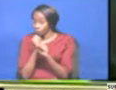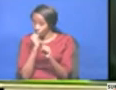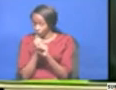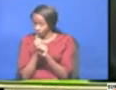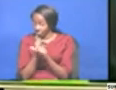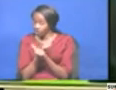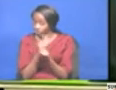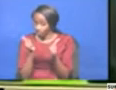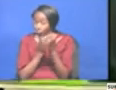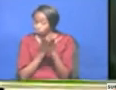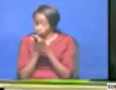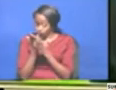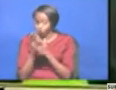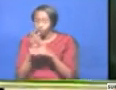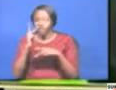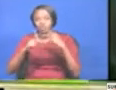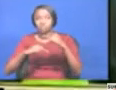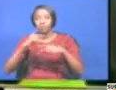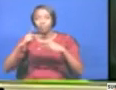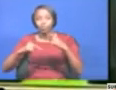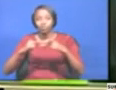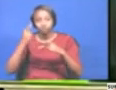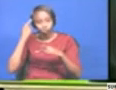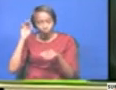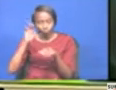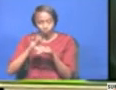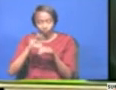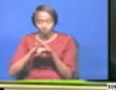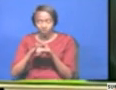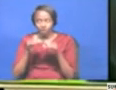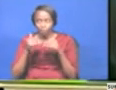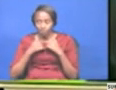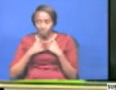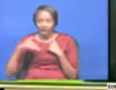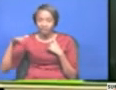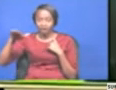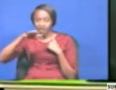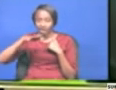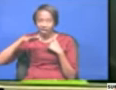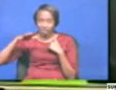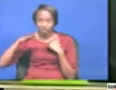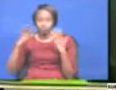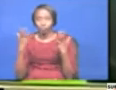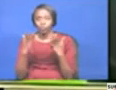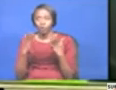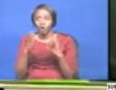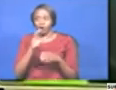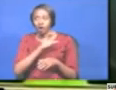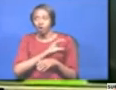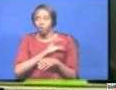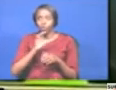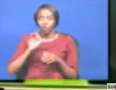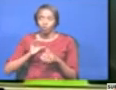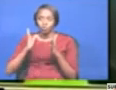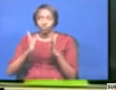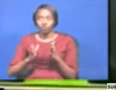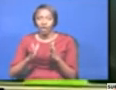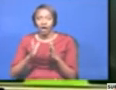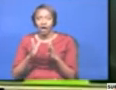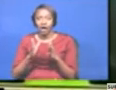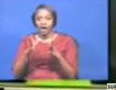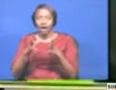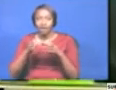voting. Remember, we have areas that the commission allowed use of the manual register, and